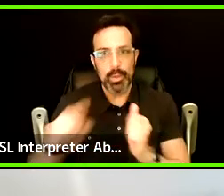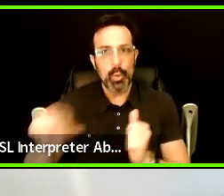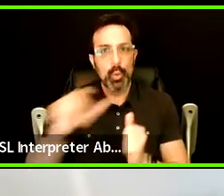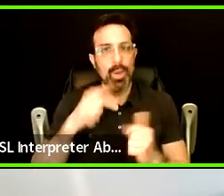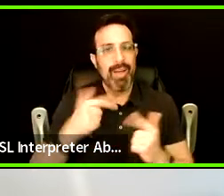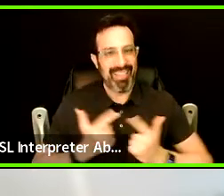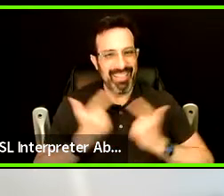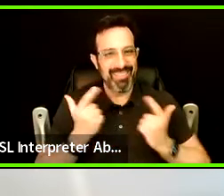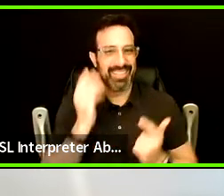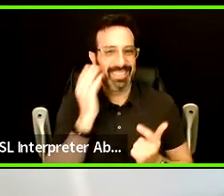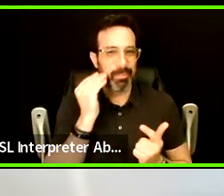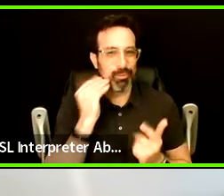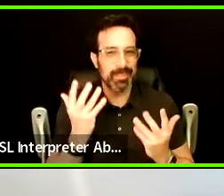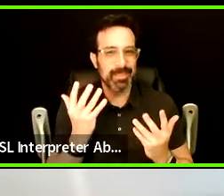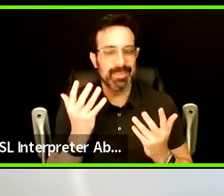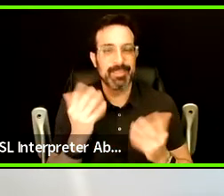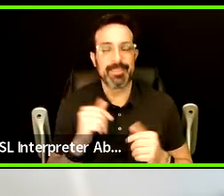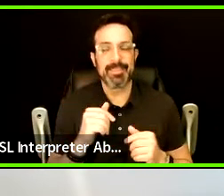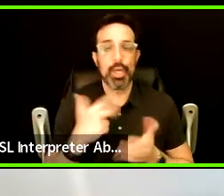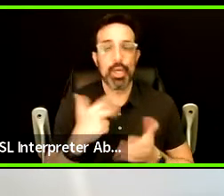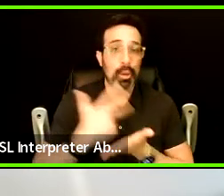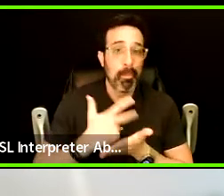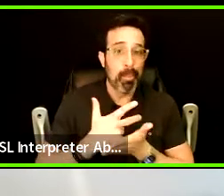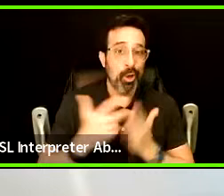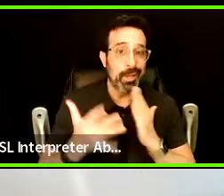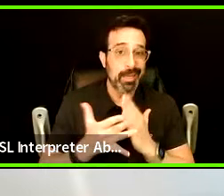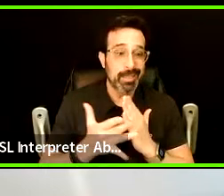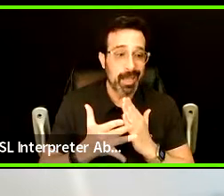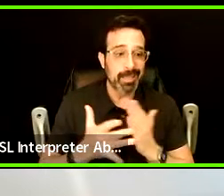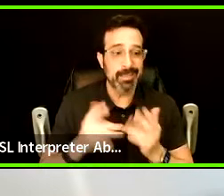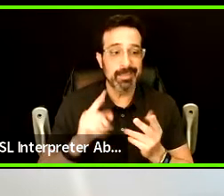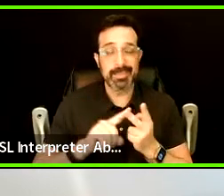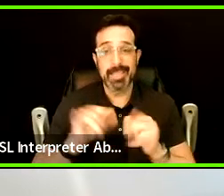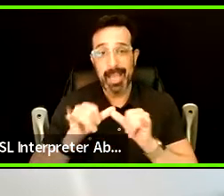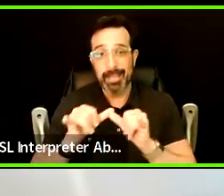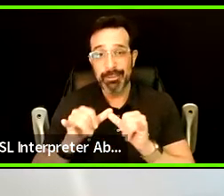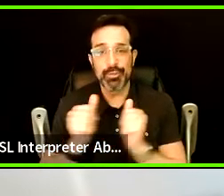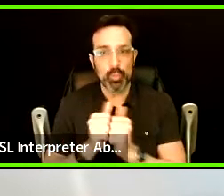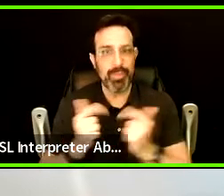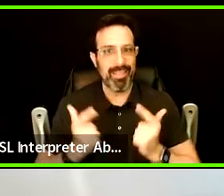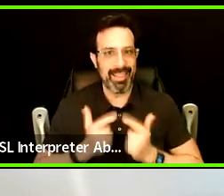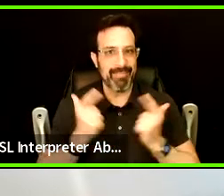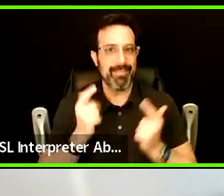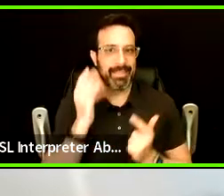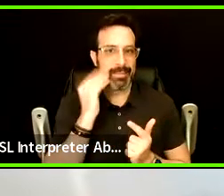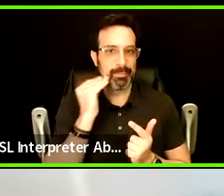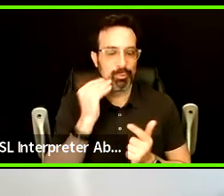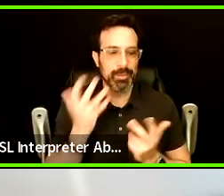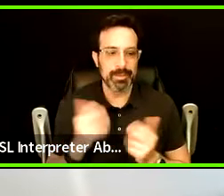experience, particularly, you know, architects, engineers with lived experience of